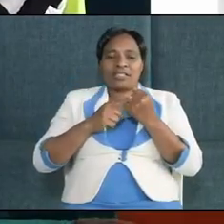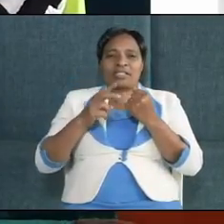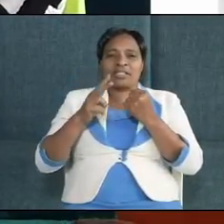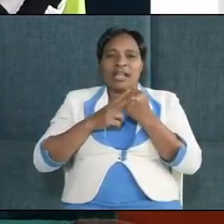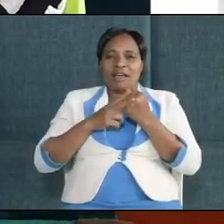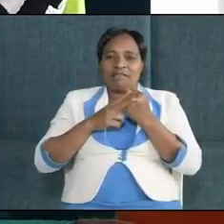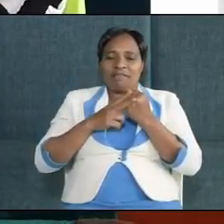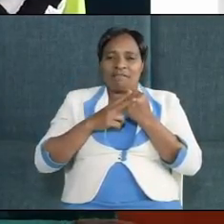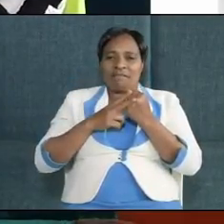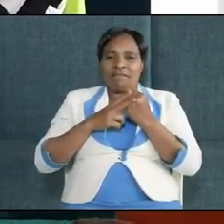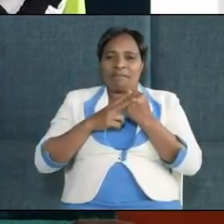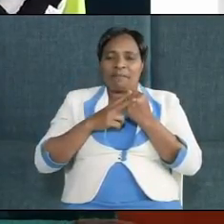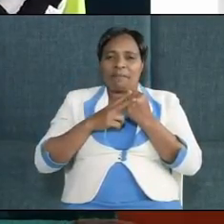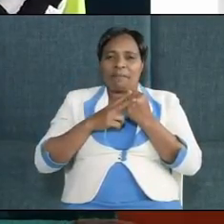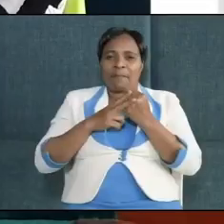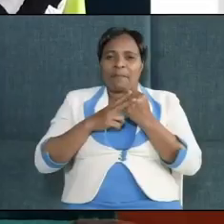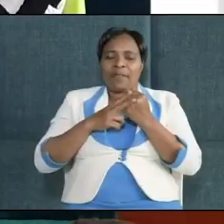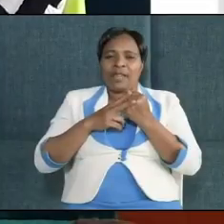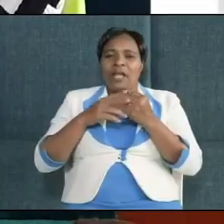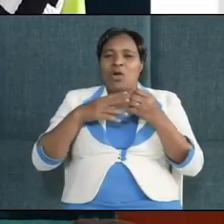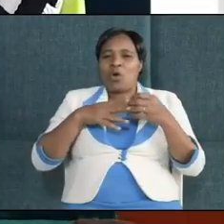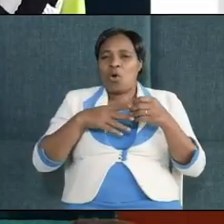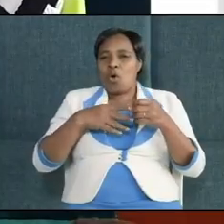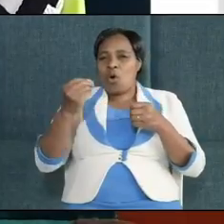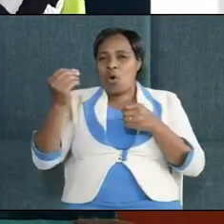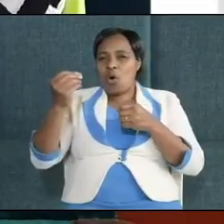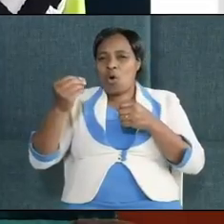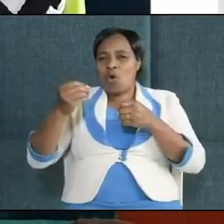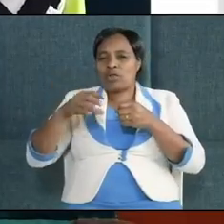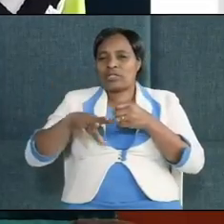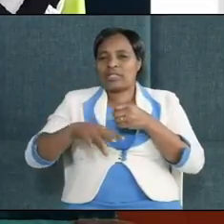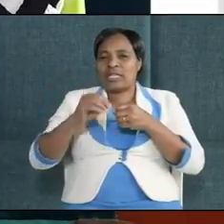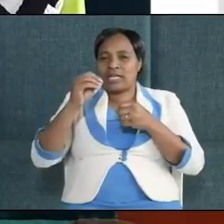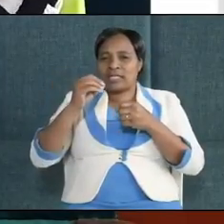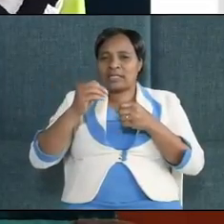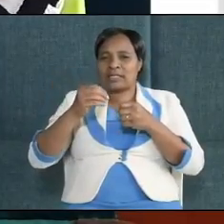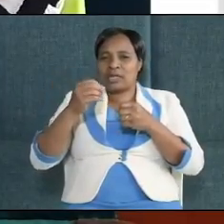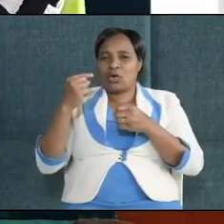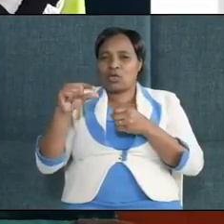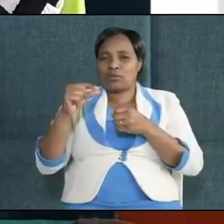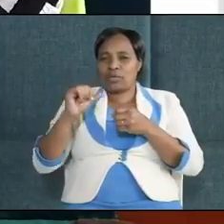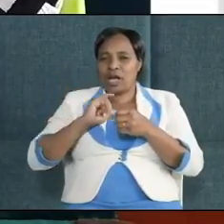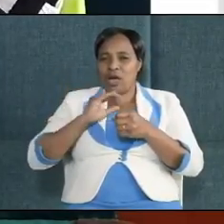1, 2, 3, 4, 5, 6, 7. Go share the gospel. I will go.